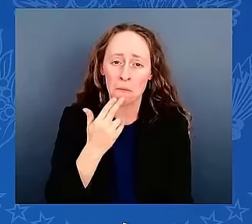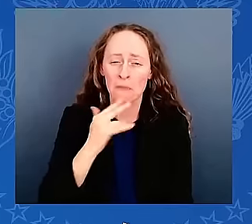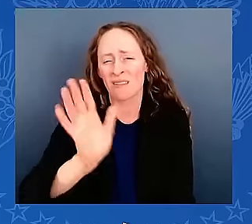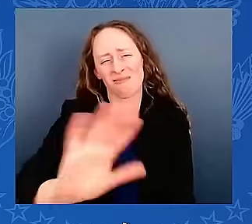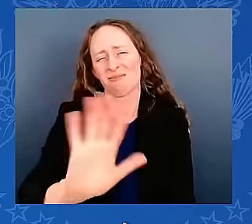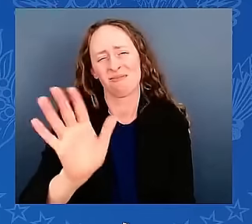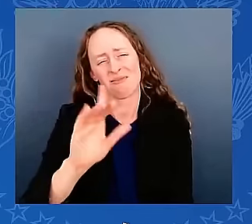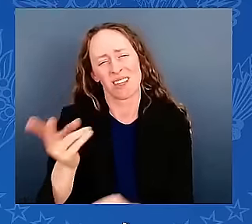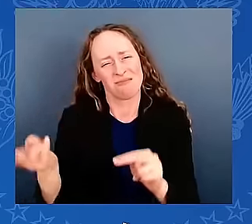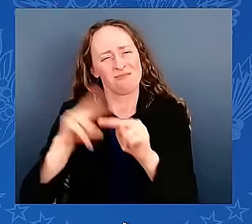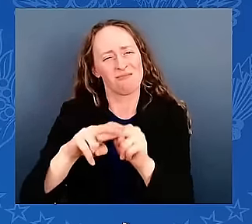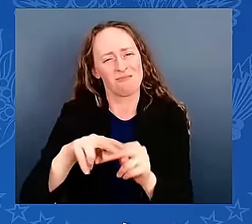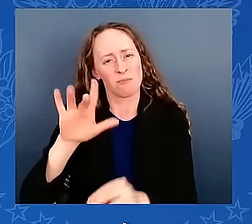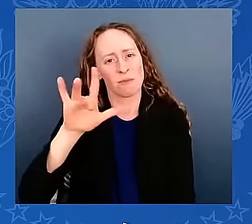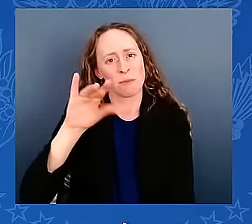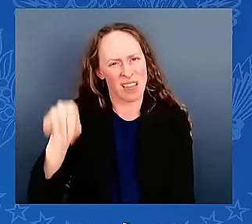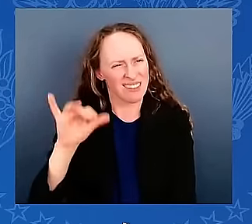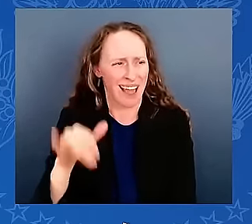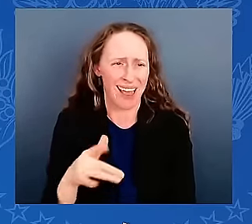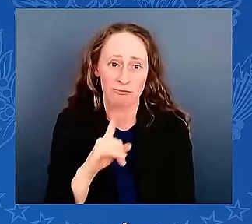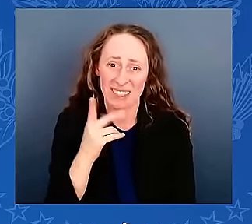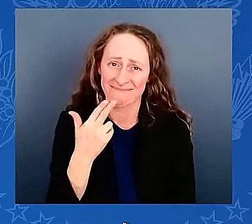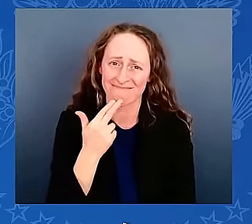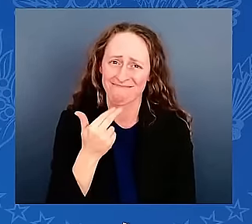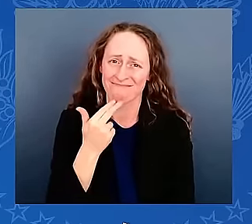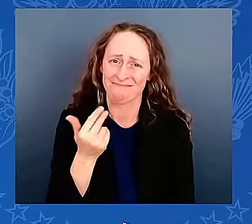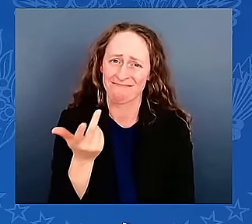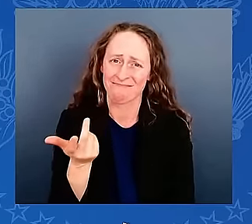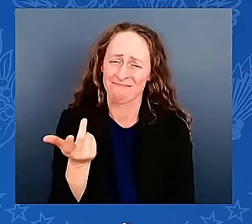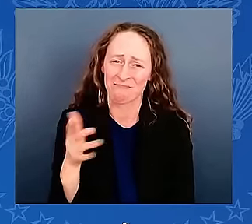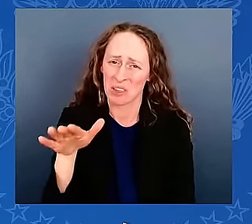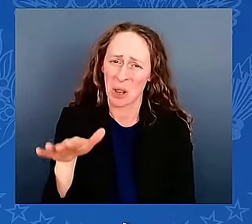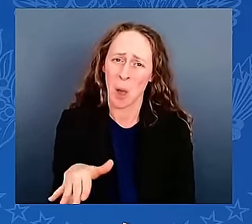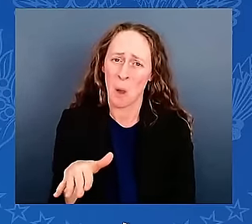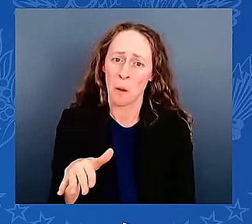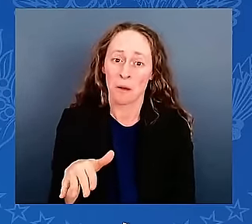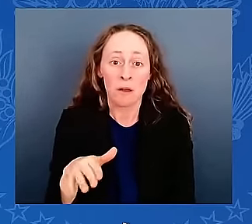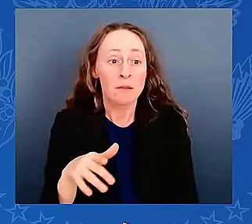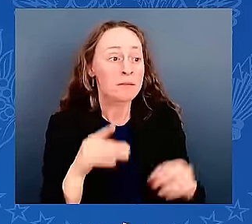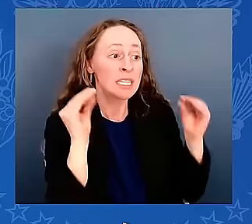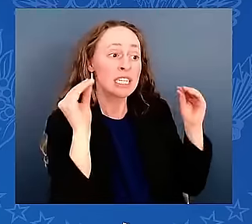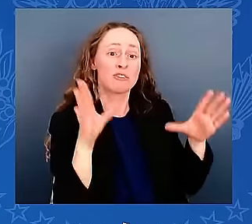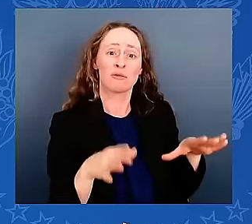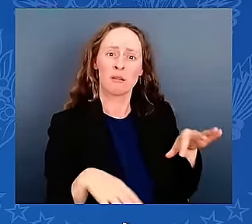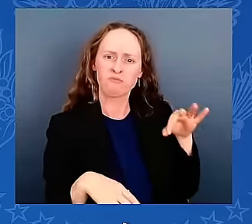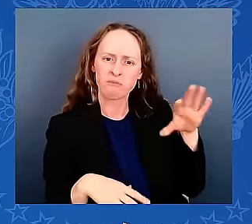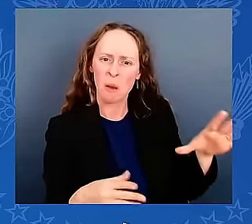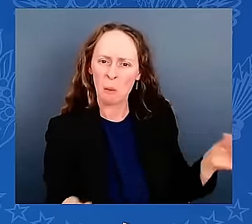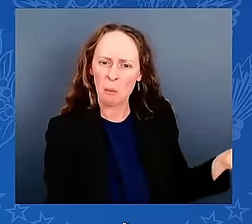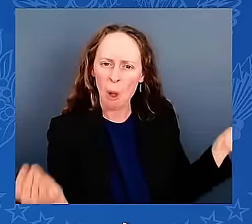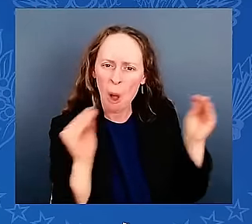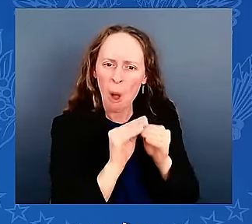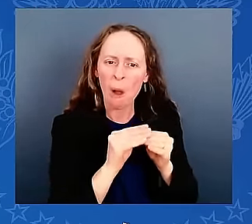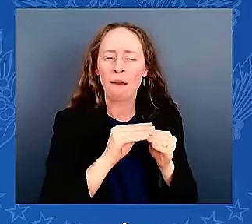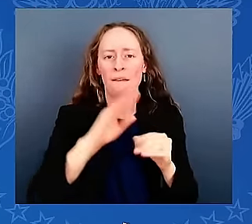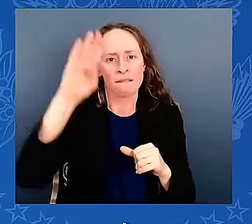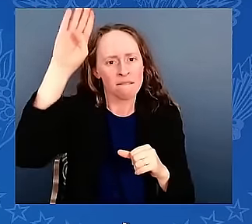No billionaire should pay a lower tax rate than a teacher, a firefighter, a nurse, a janitor. That's simply ridiculous.